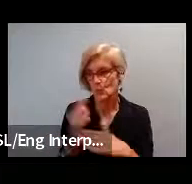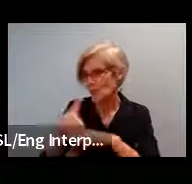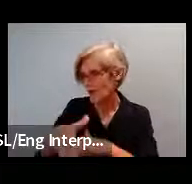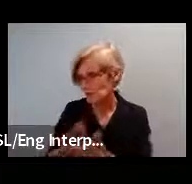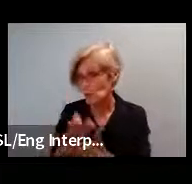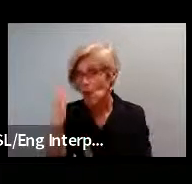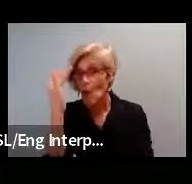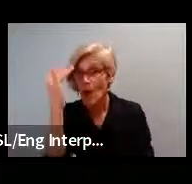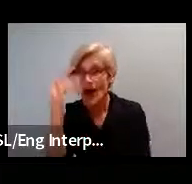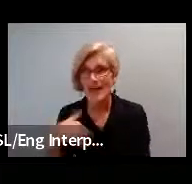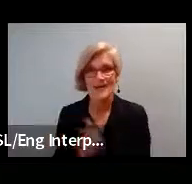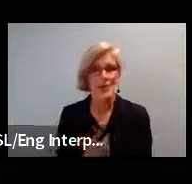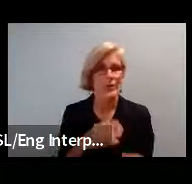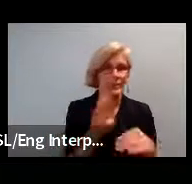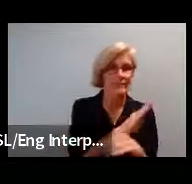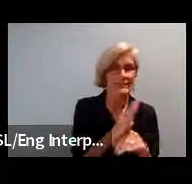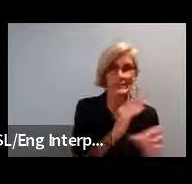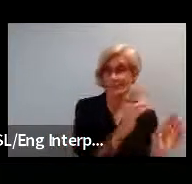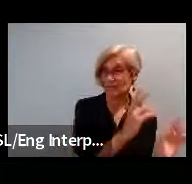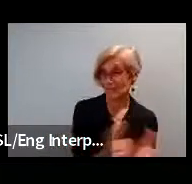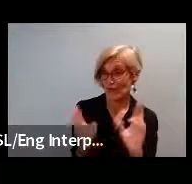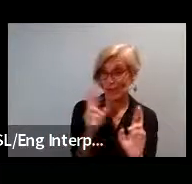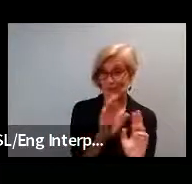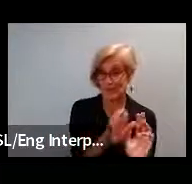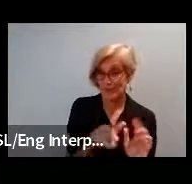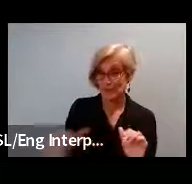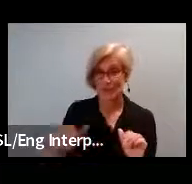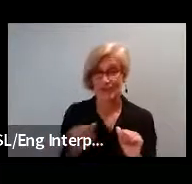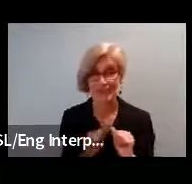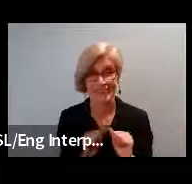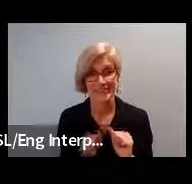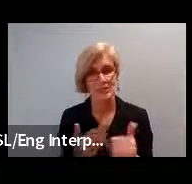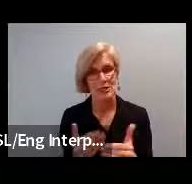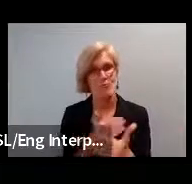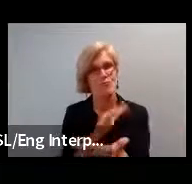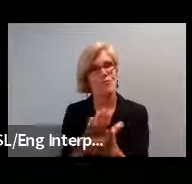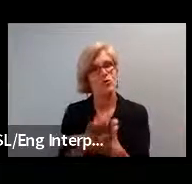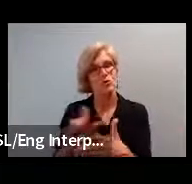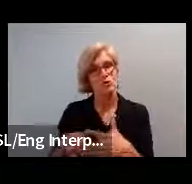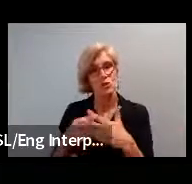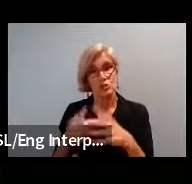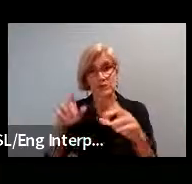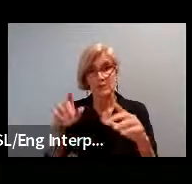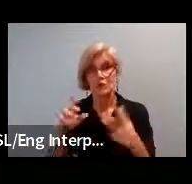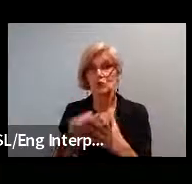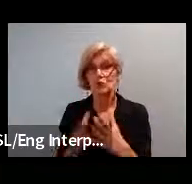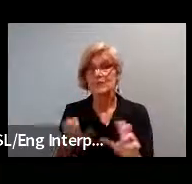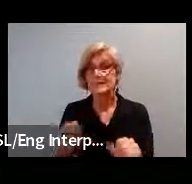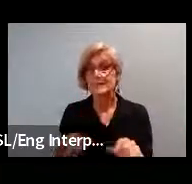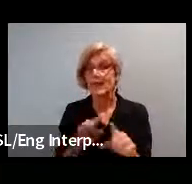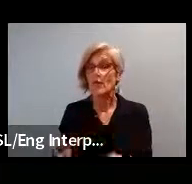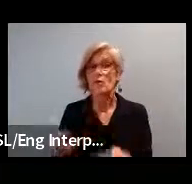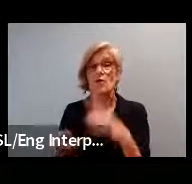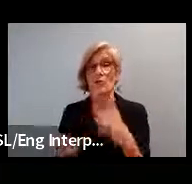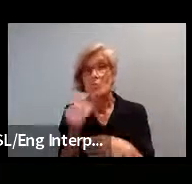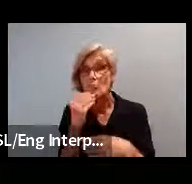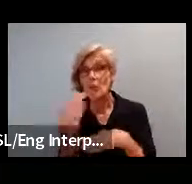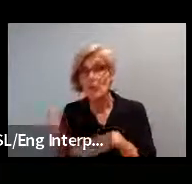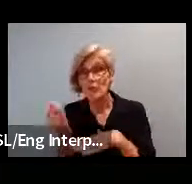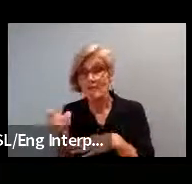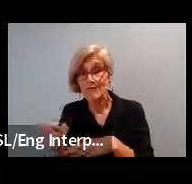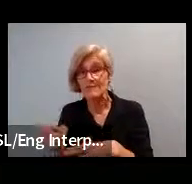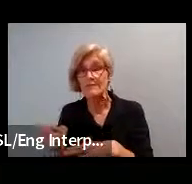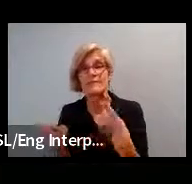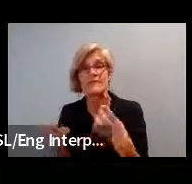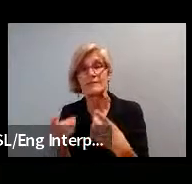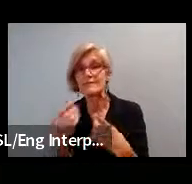day and getting ready for your children. Before school starts, students can have breakfast in the lunch arbor, sit in our